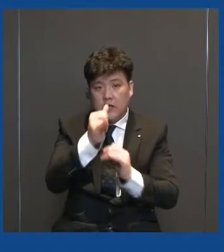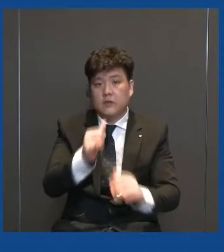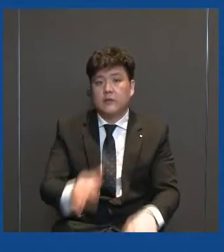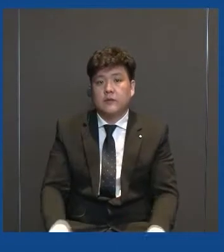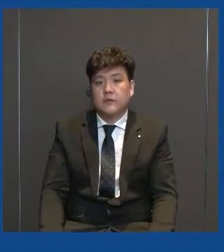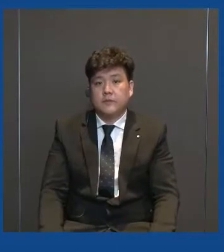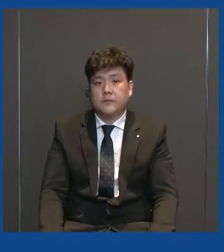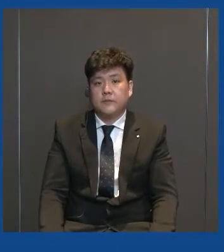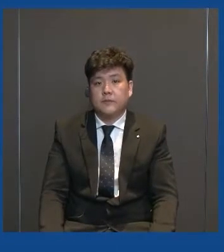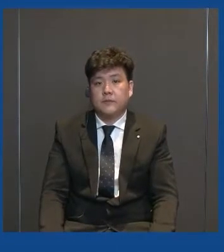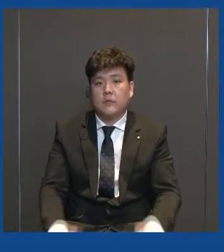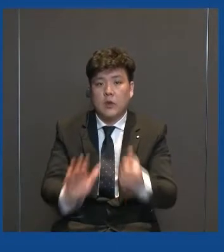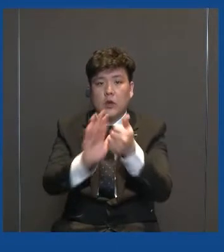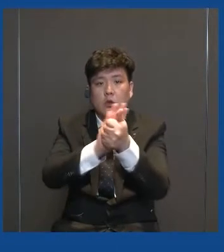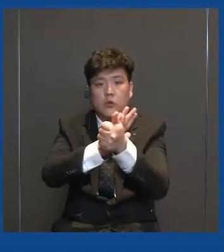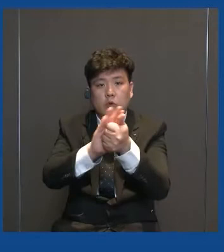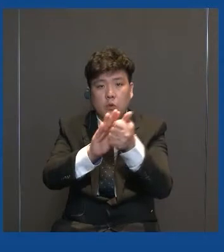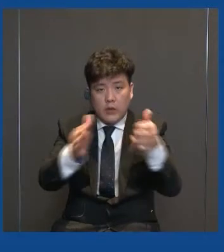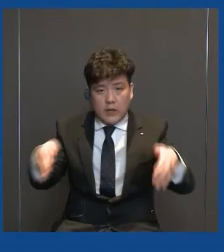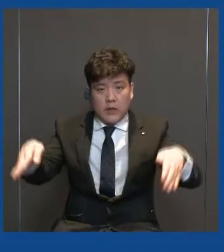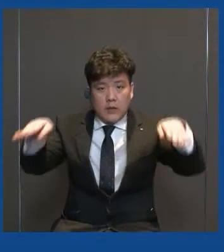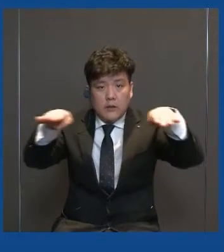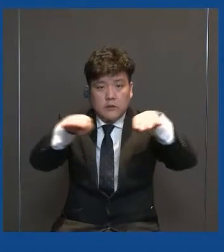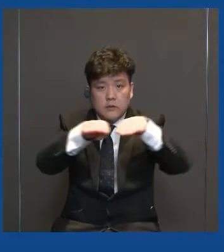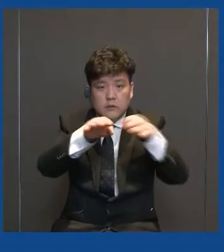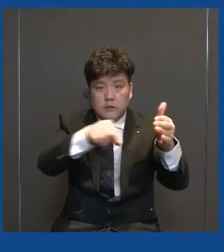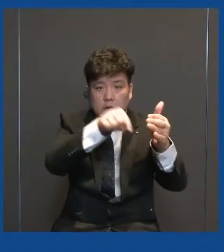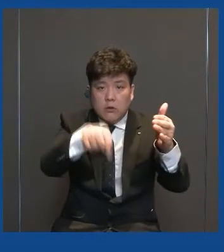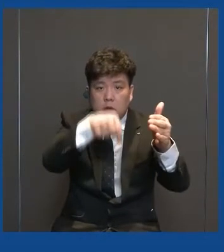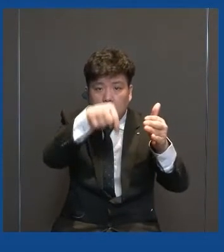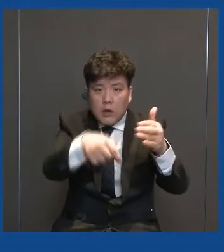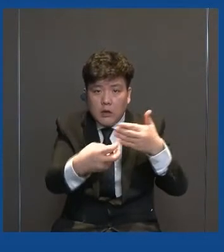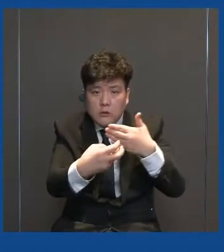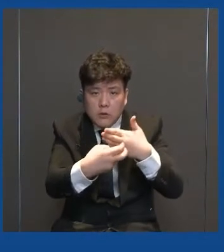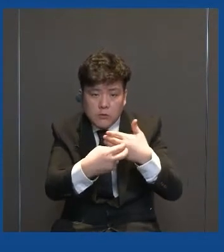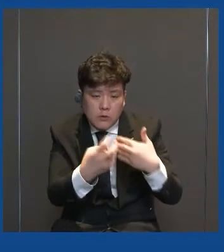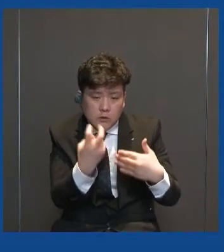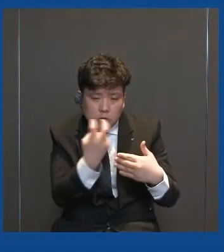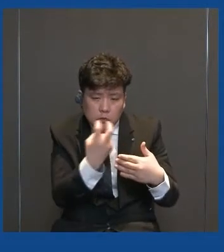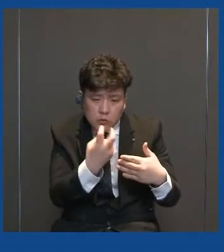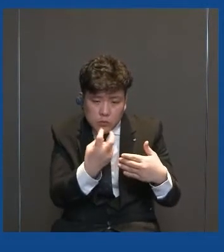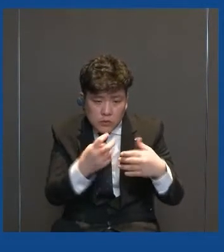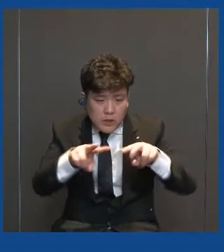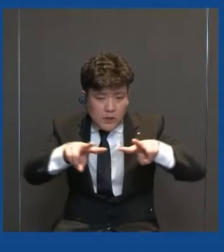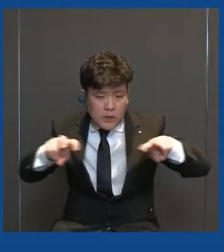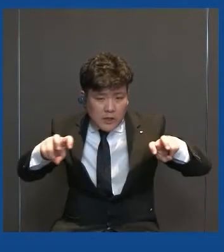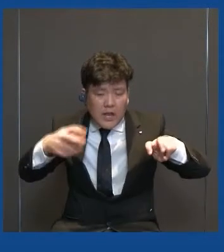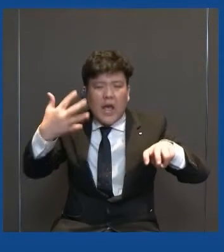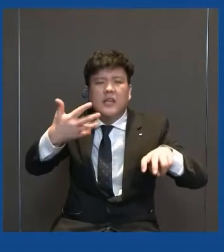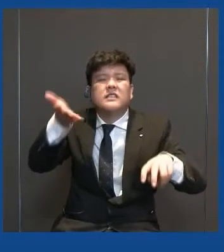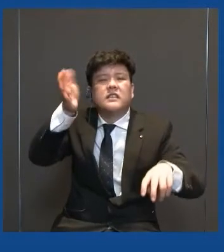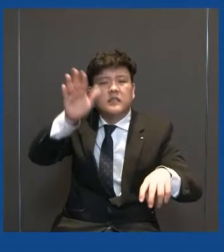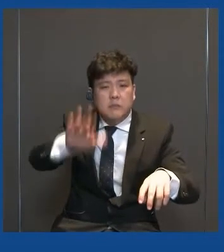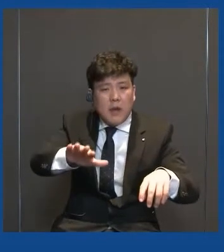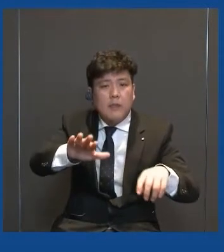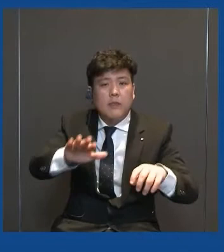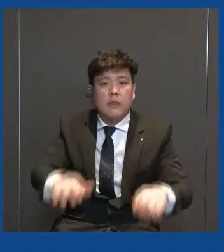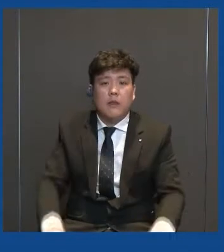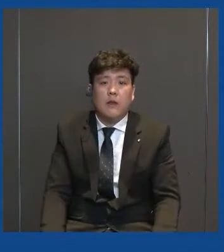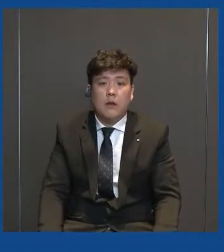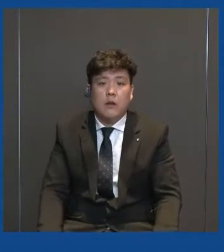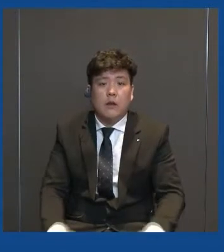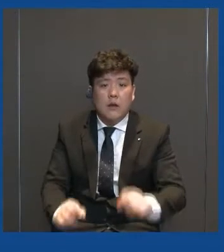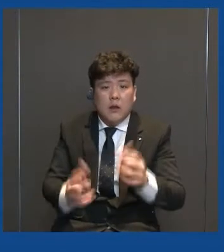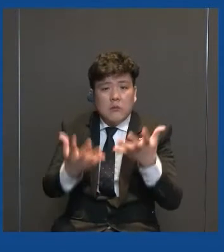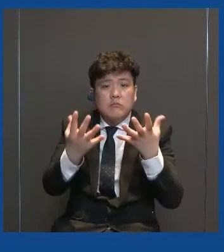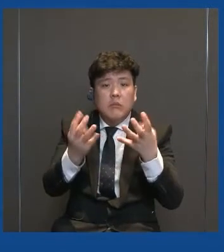have reported that their elderly felt lonely and needed stimulation. So as a result, the Red Cross have been